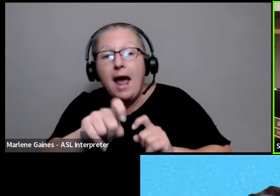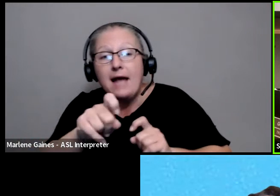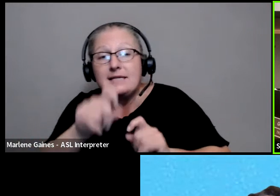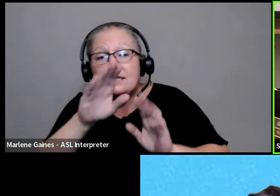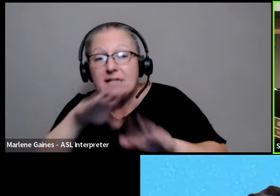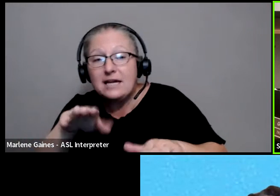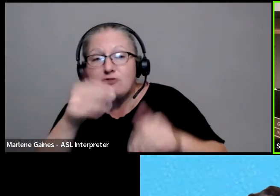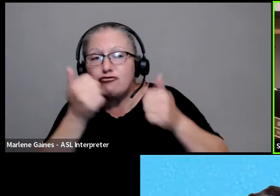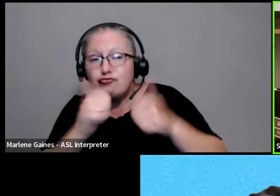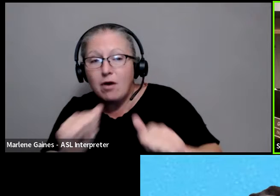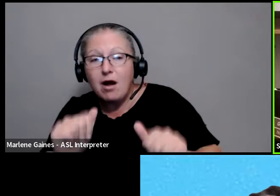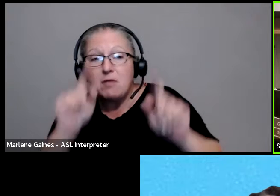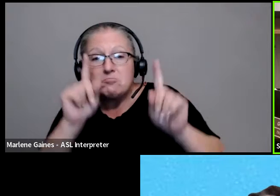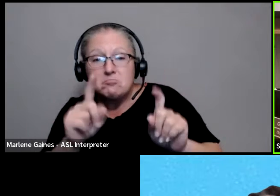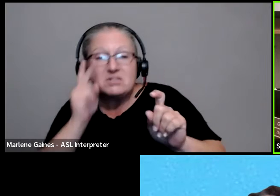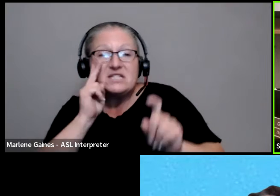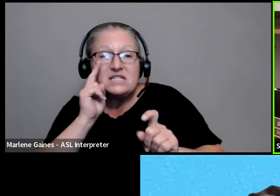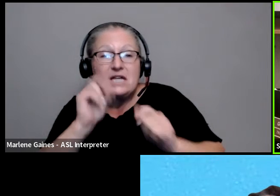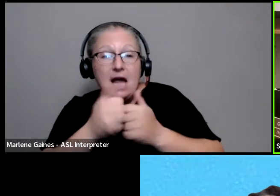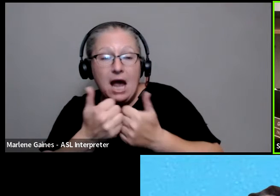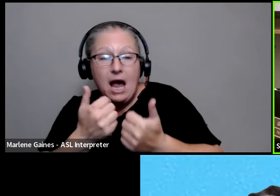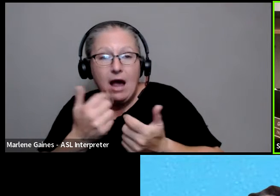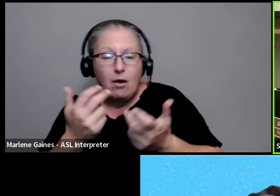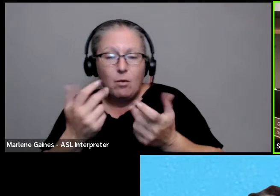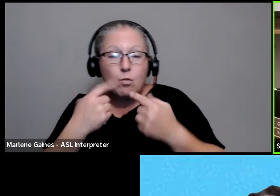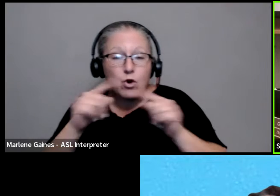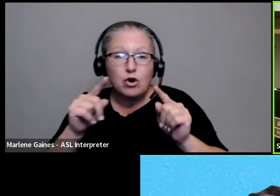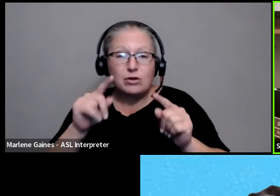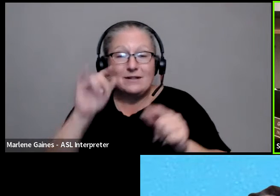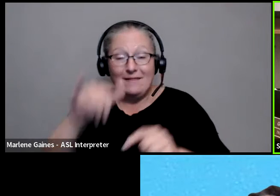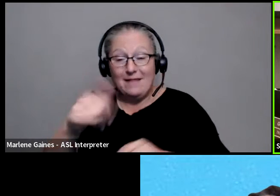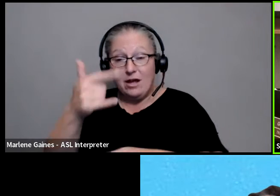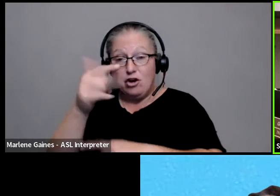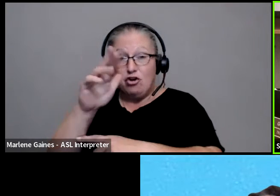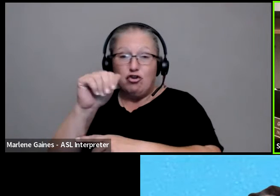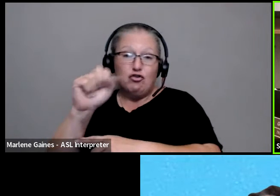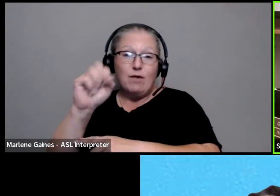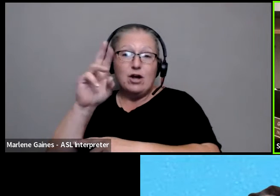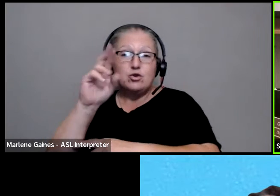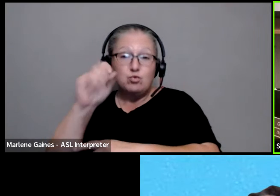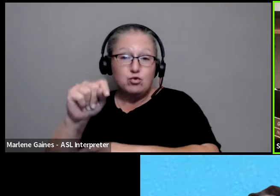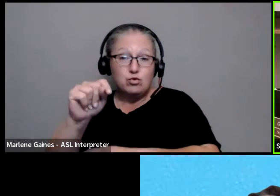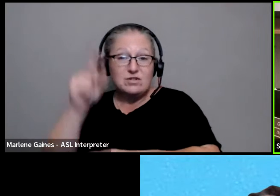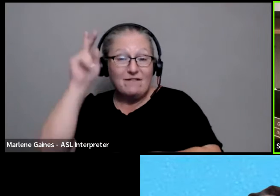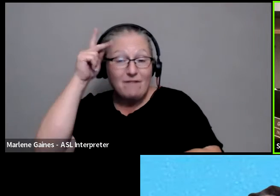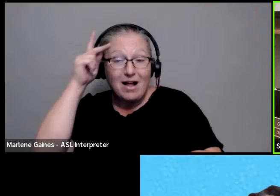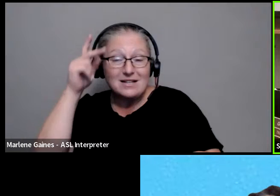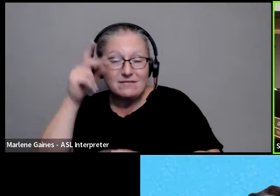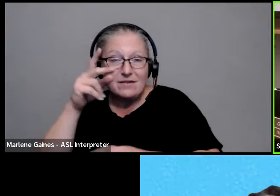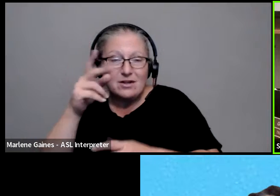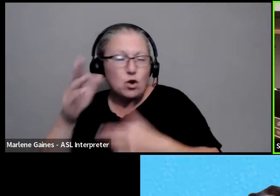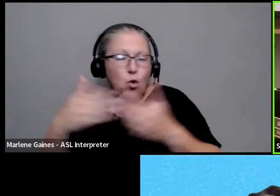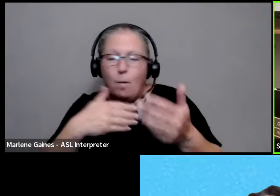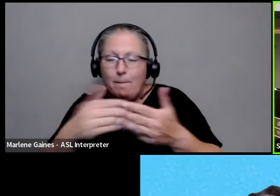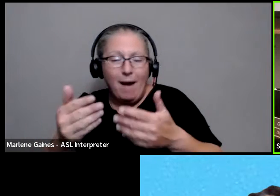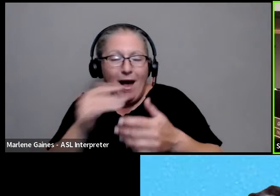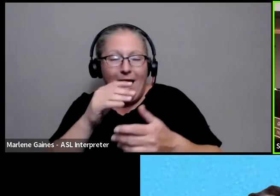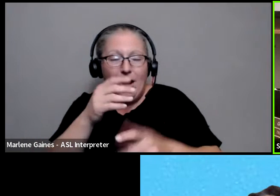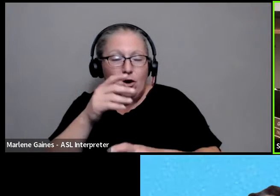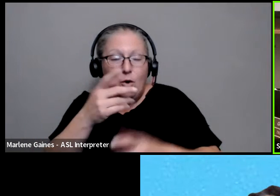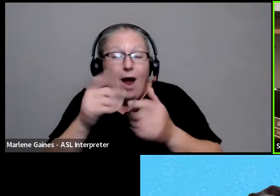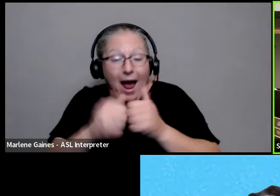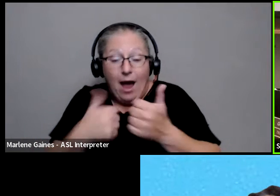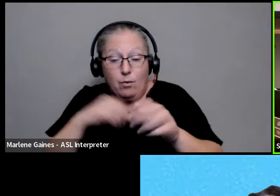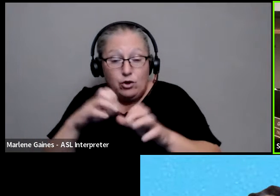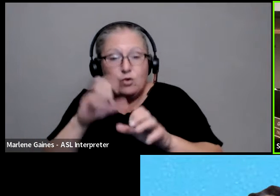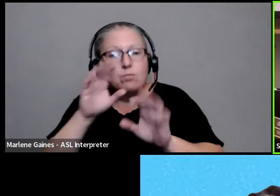and see what it's like. And I think that grassroots kind of philosophy is important no matter what we do, so that it is, hey, how are we going to